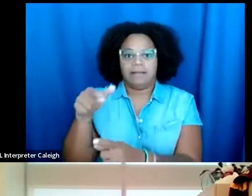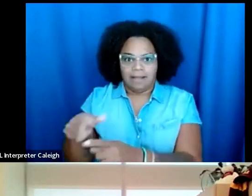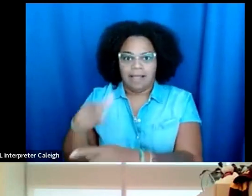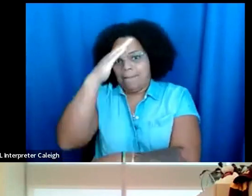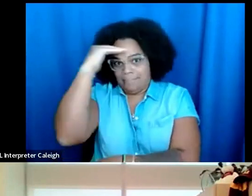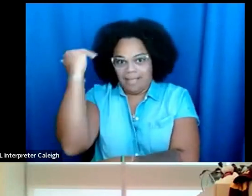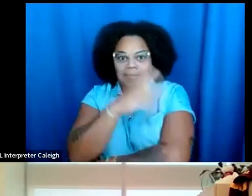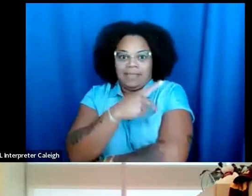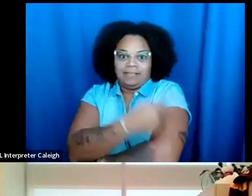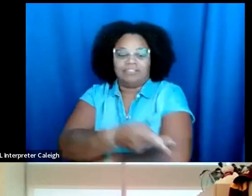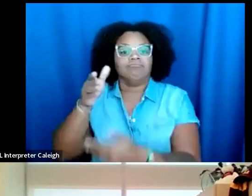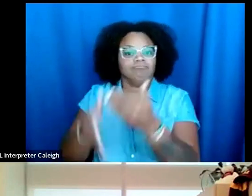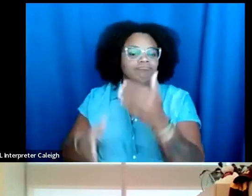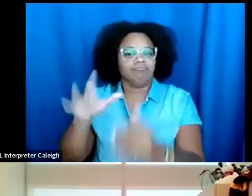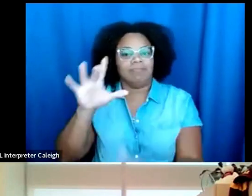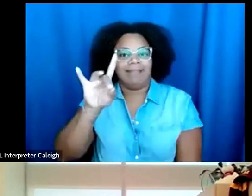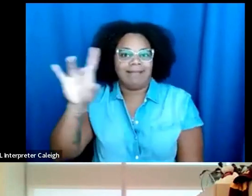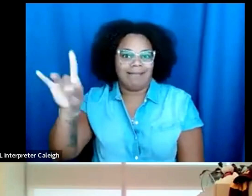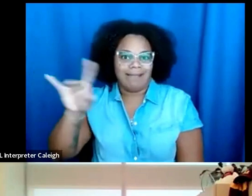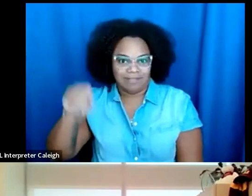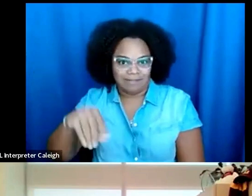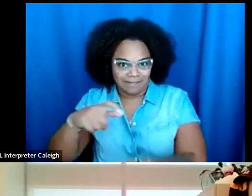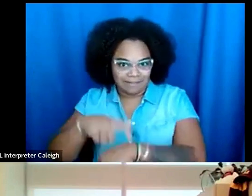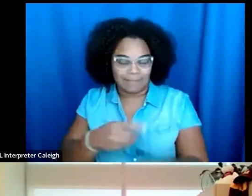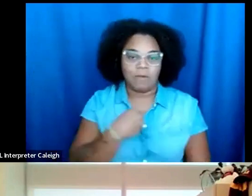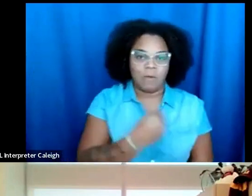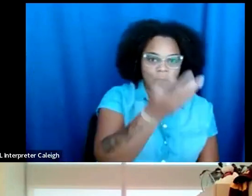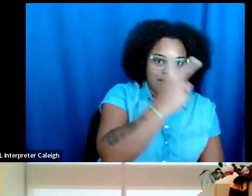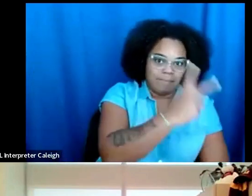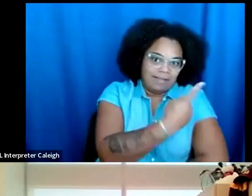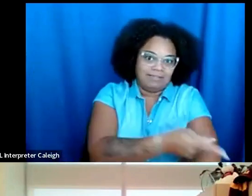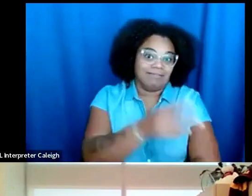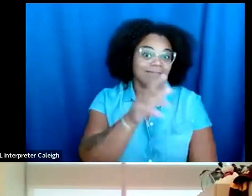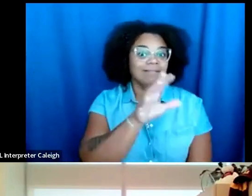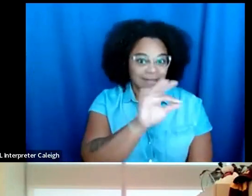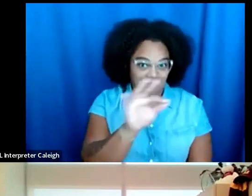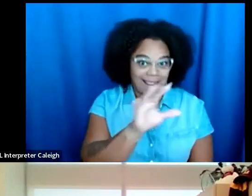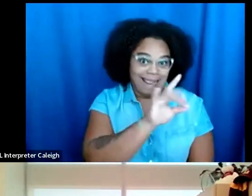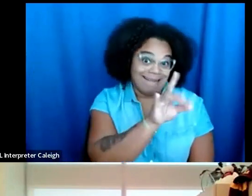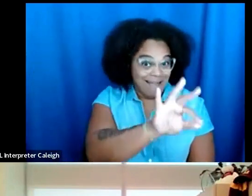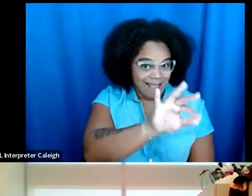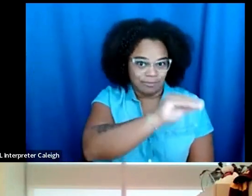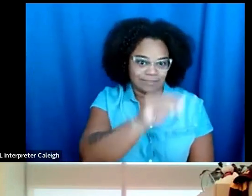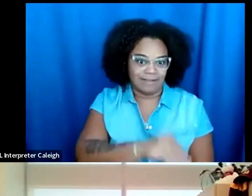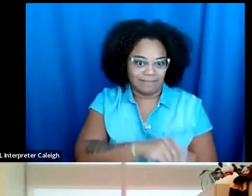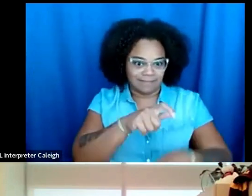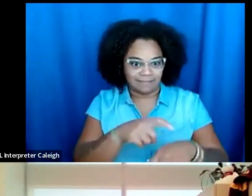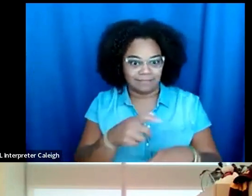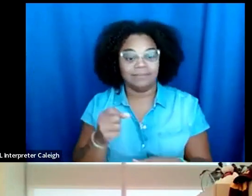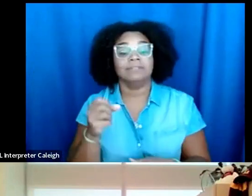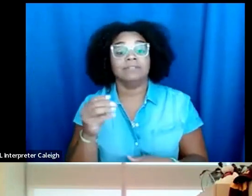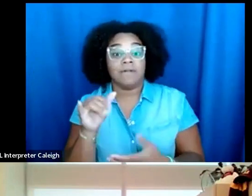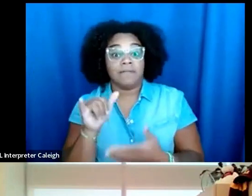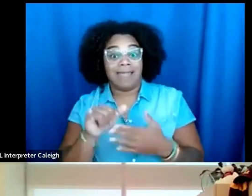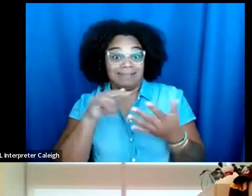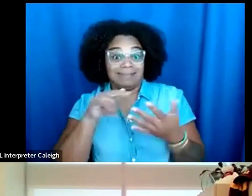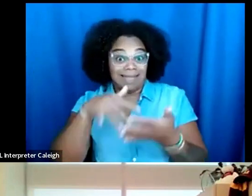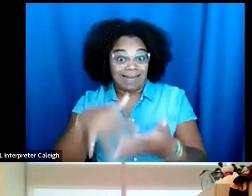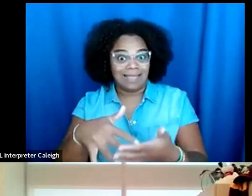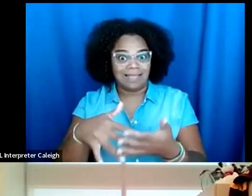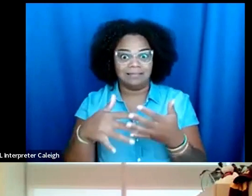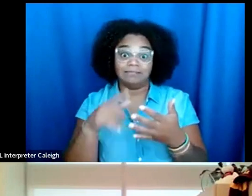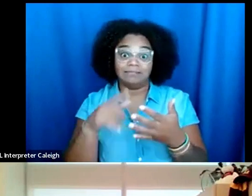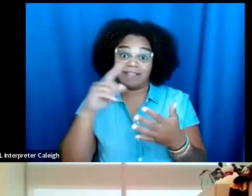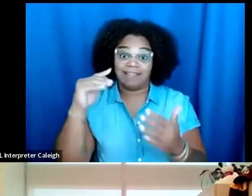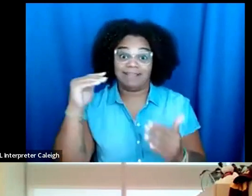the time, white patients 89% of the time. And so what the ACURE study did was it eliminated racial disparity